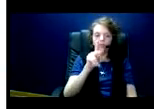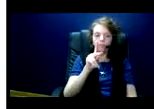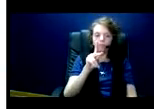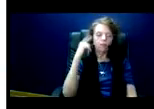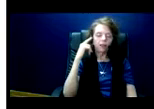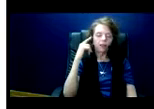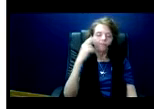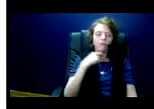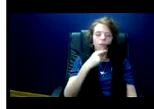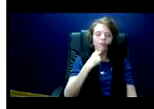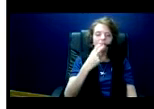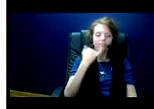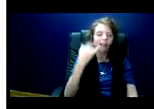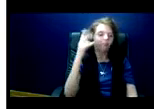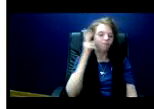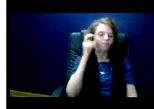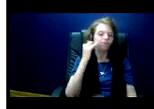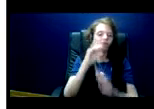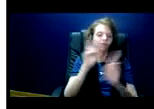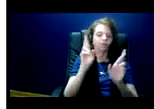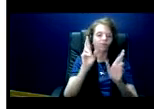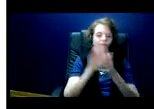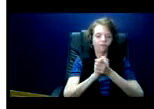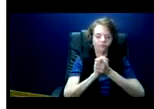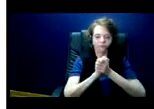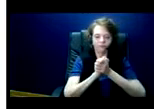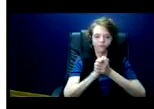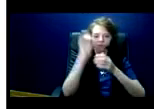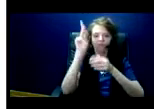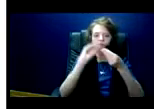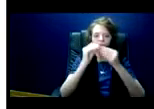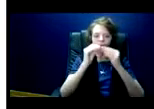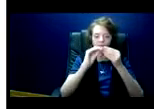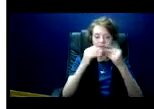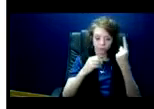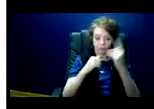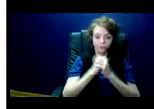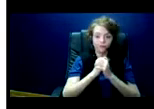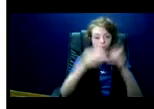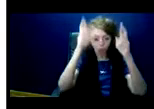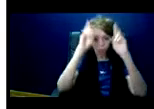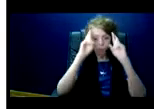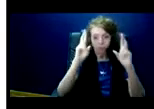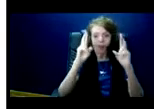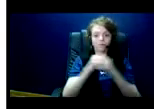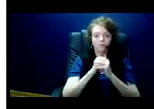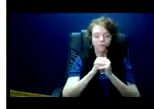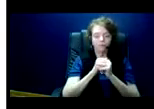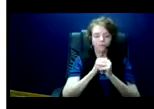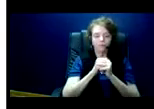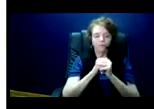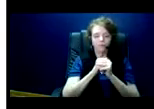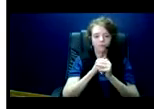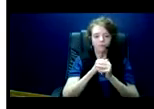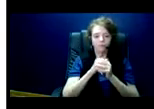Perfect. Okay, I'm ready. Number 1, respect.